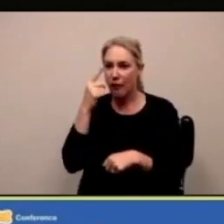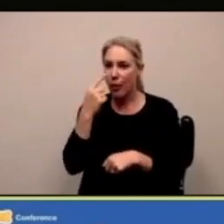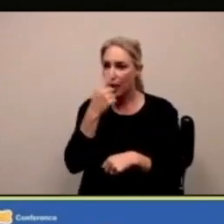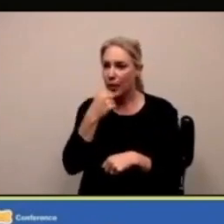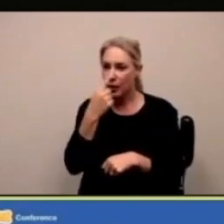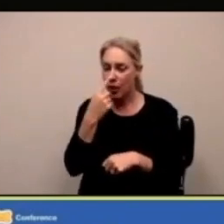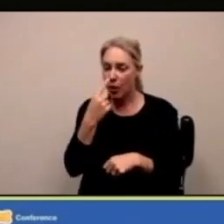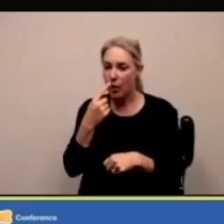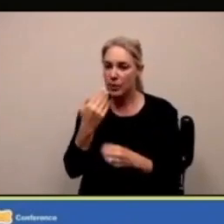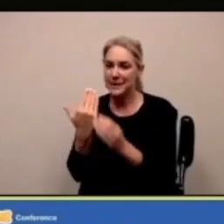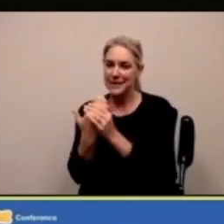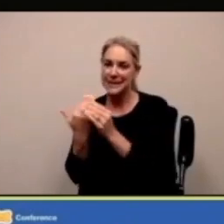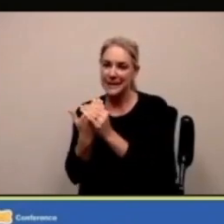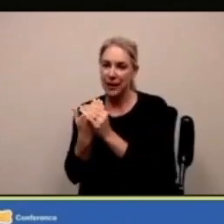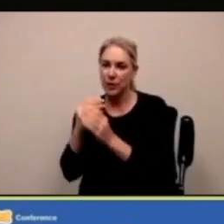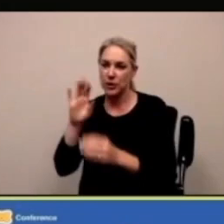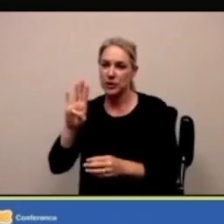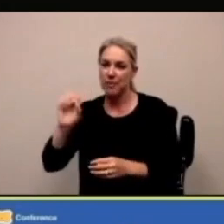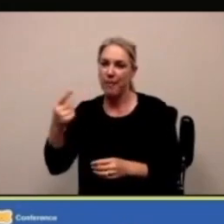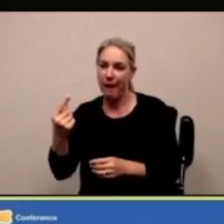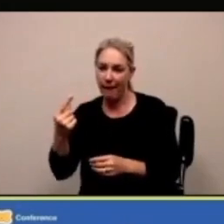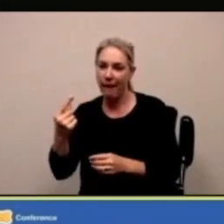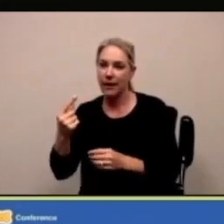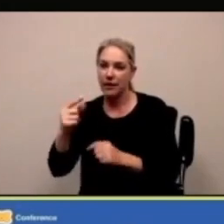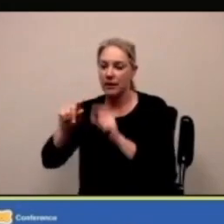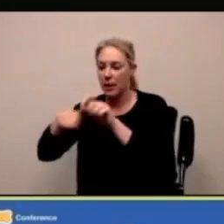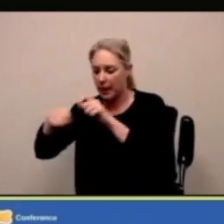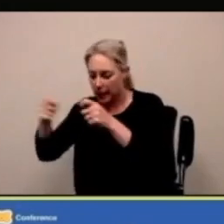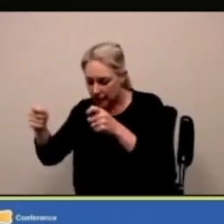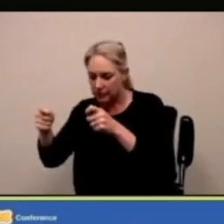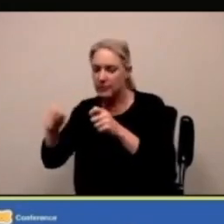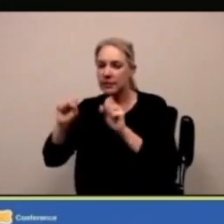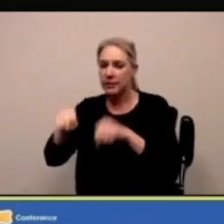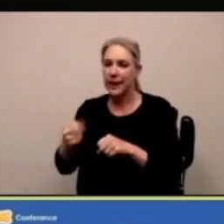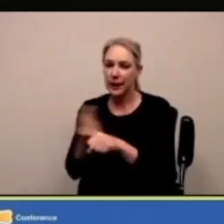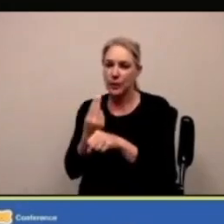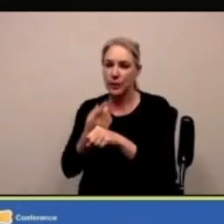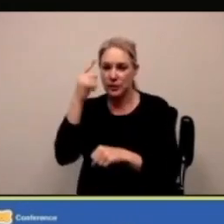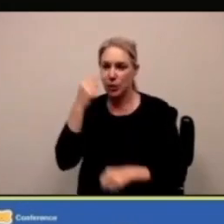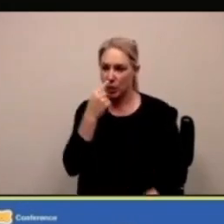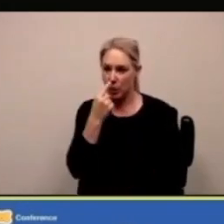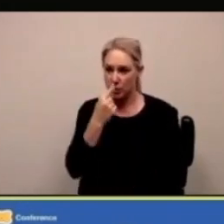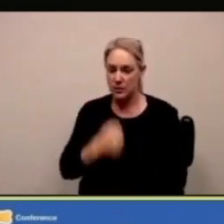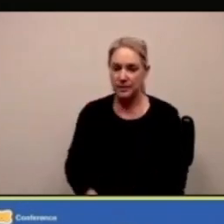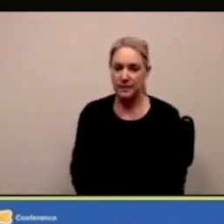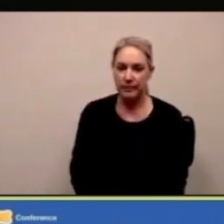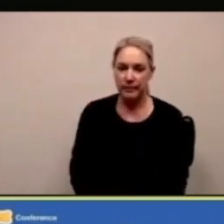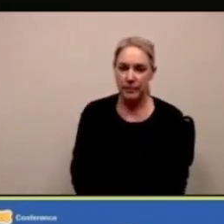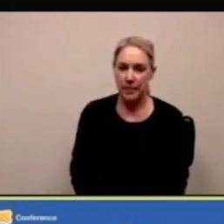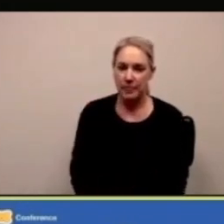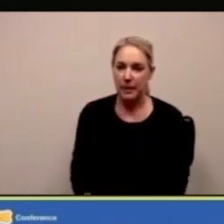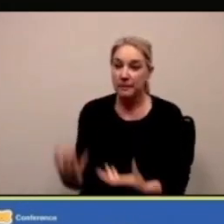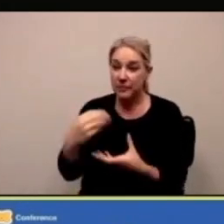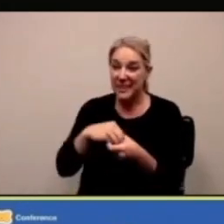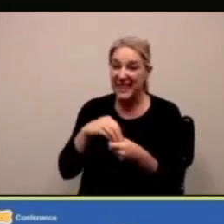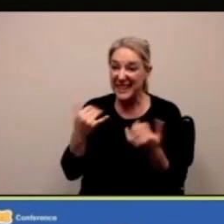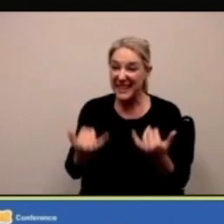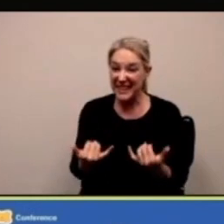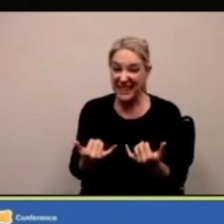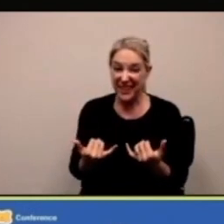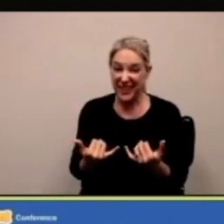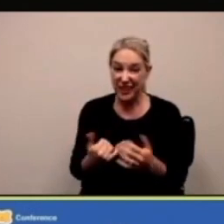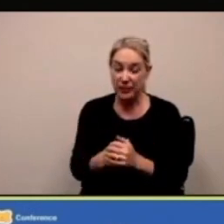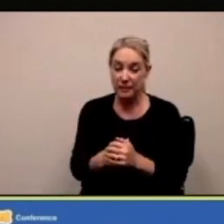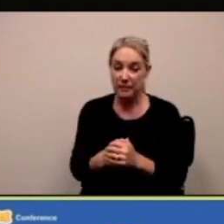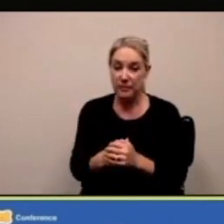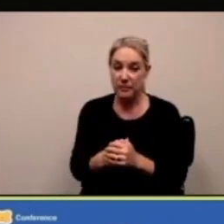something like that. So that's great, perfect. Also in here, just because I know we're getting close to the end,